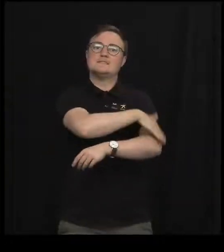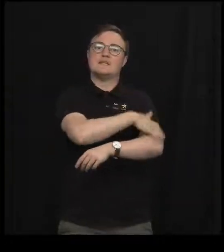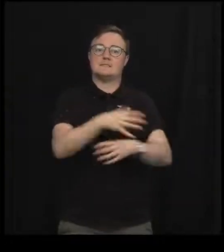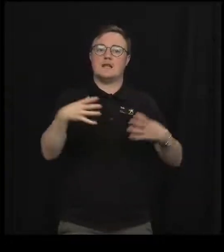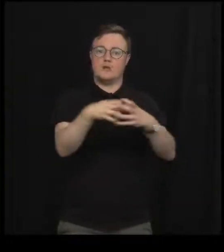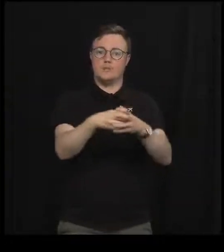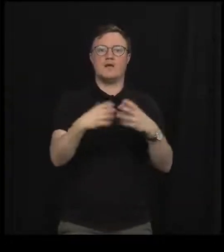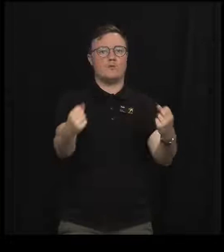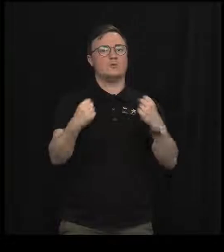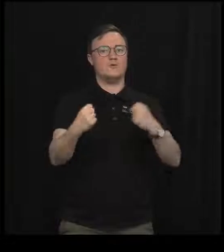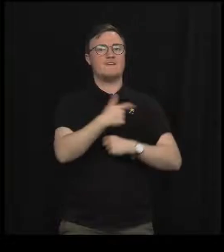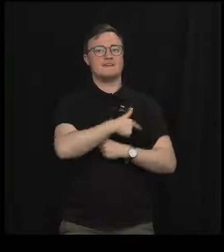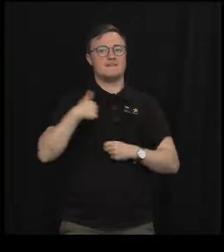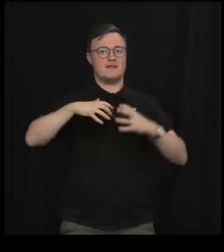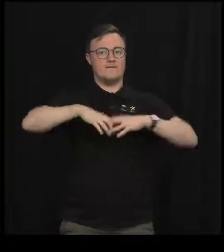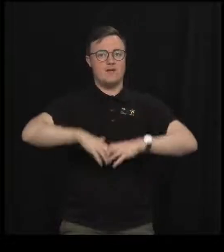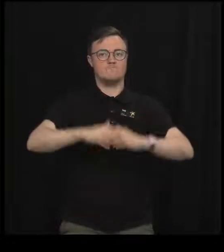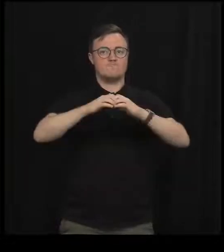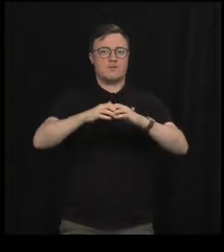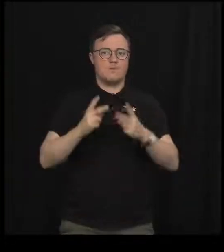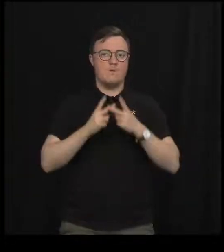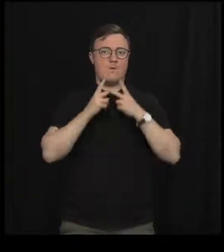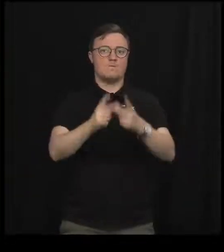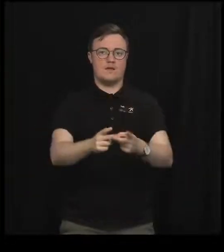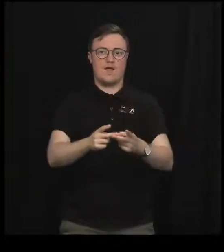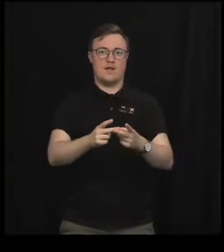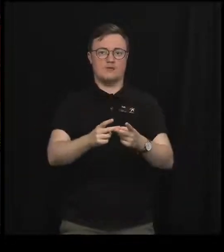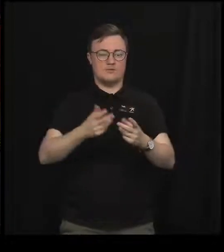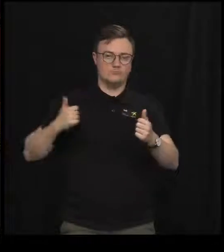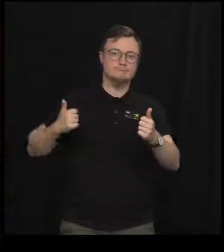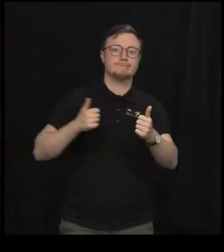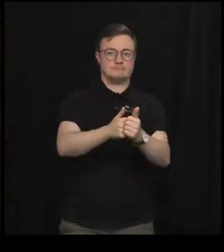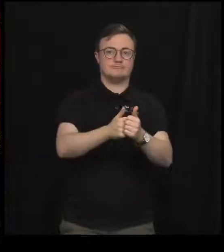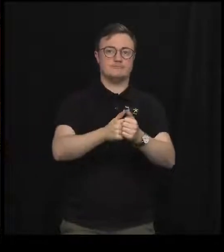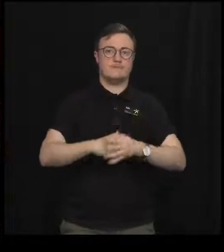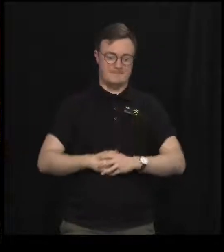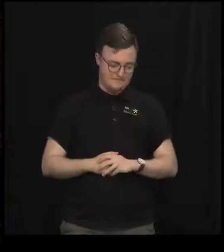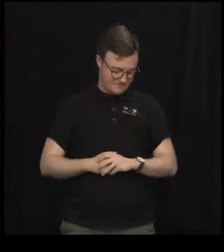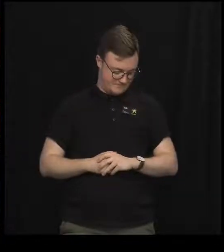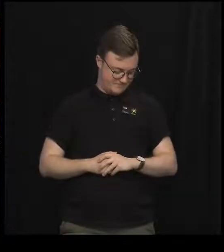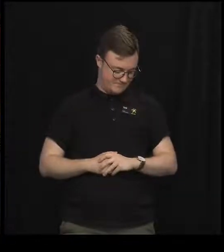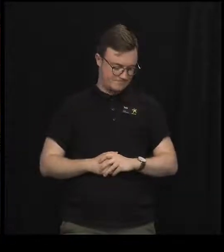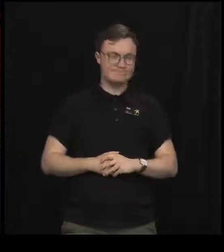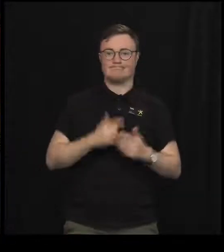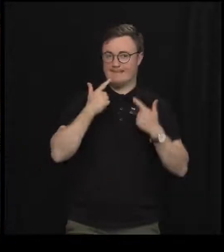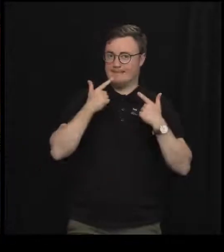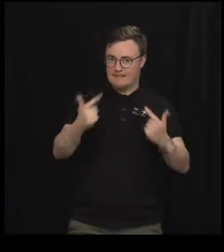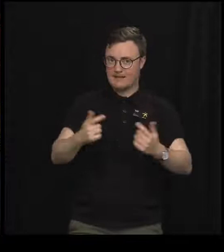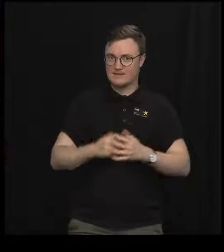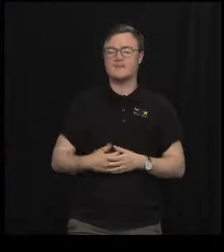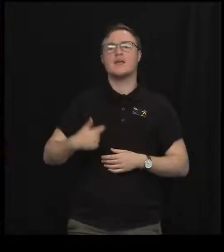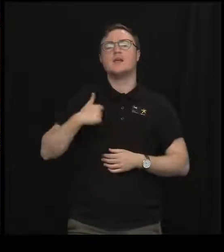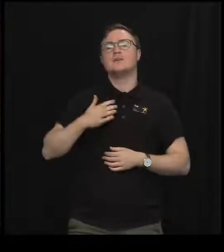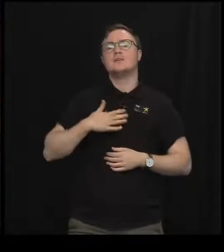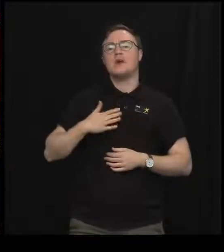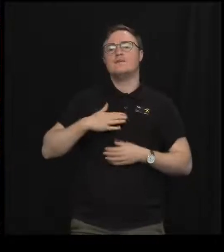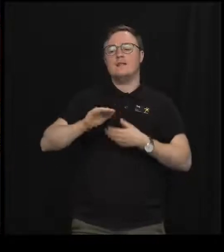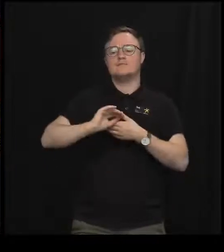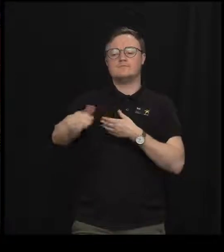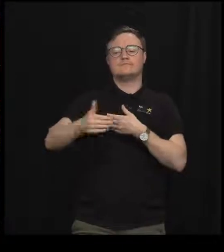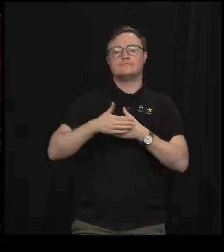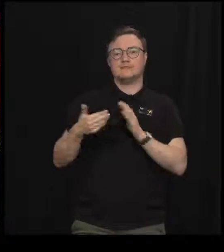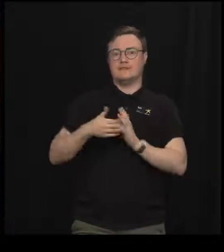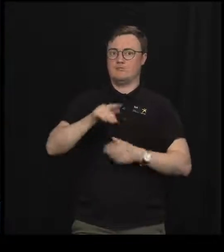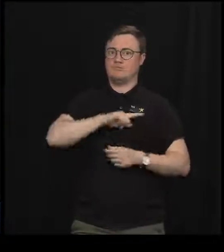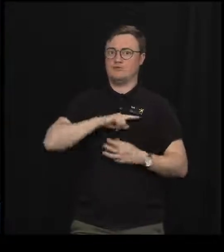build back better and catch up for what we've lost during this pandemic. Thank you. Let me return to a very critical